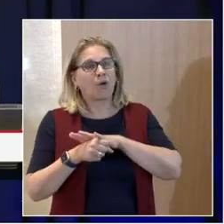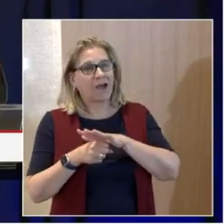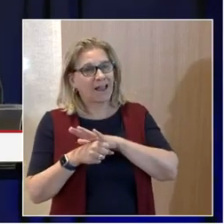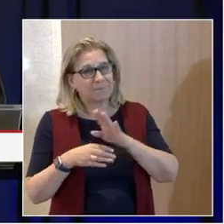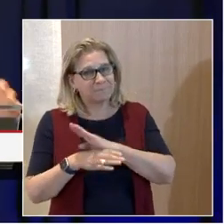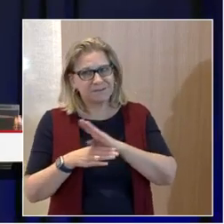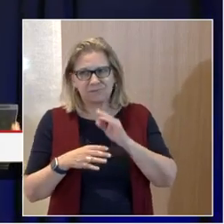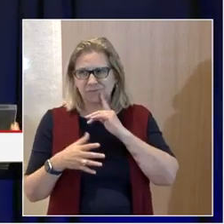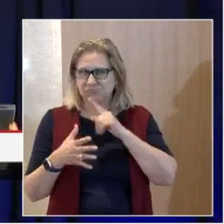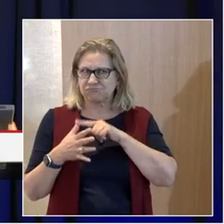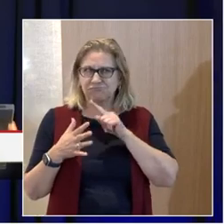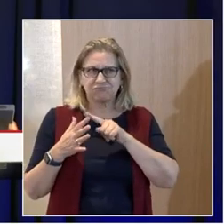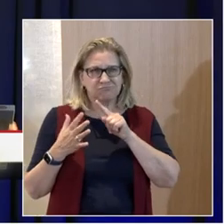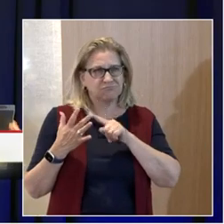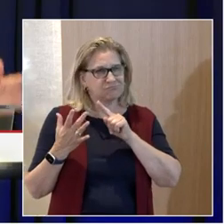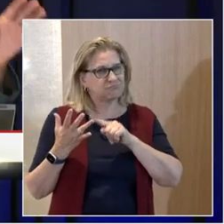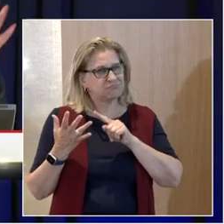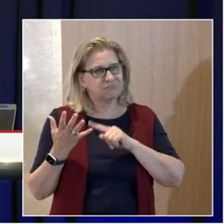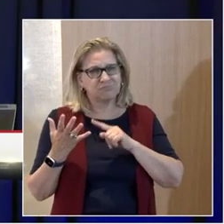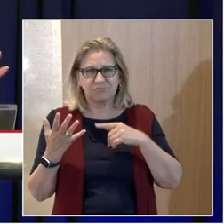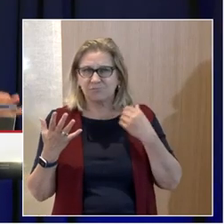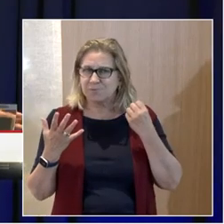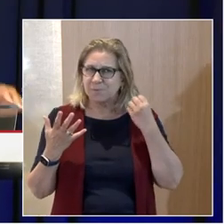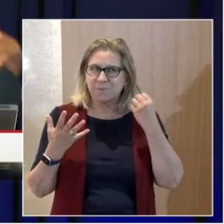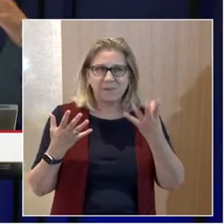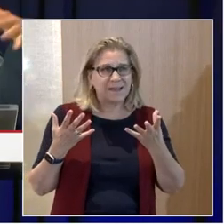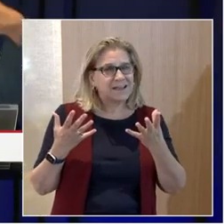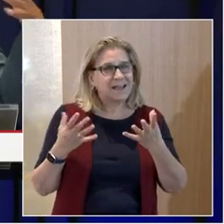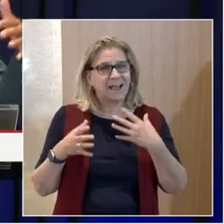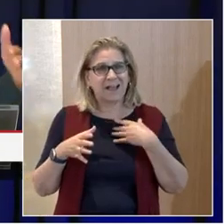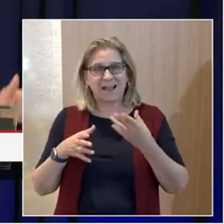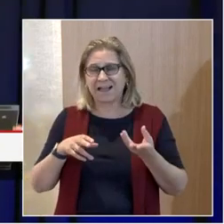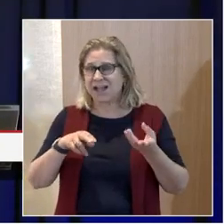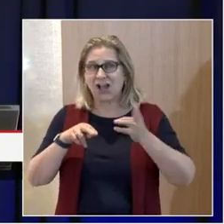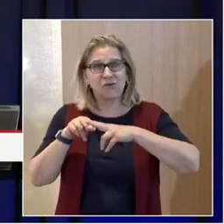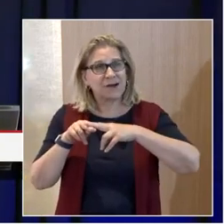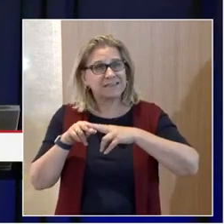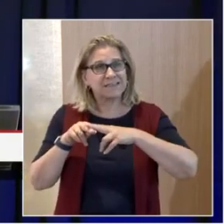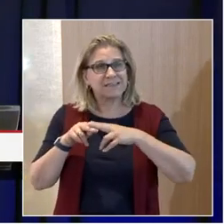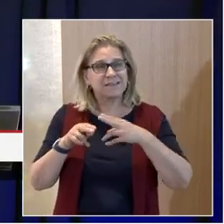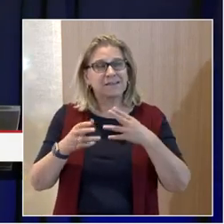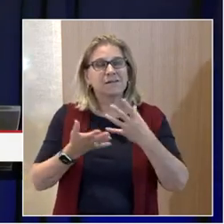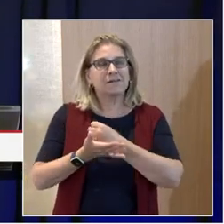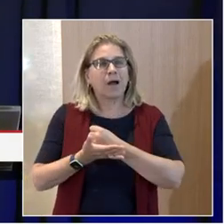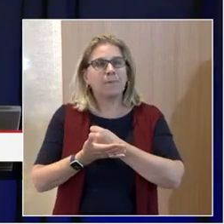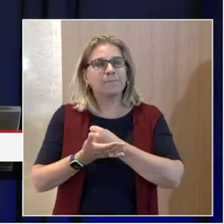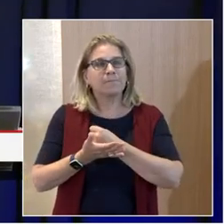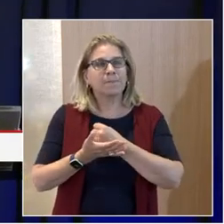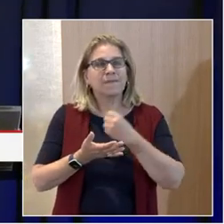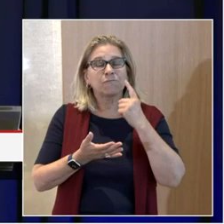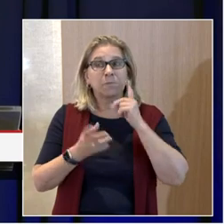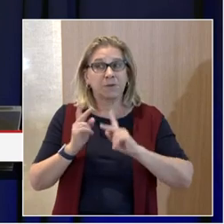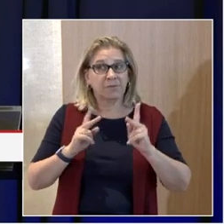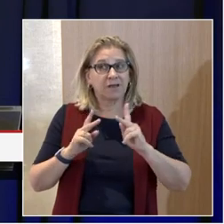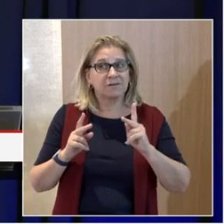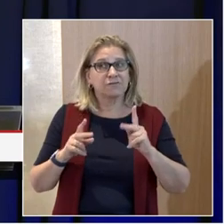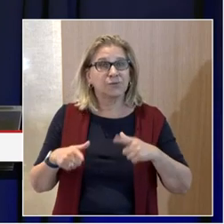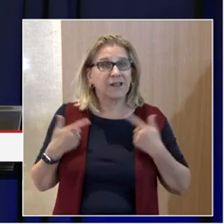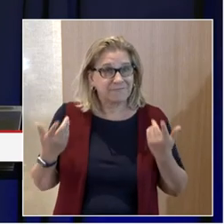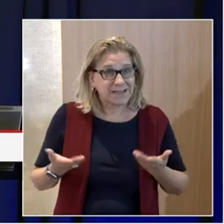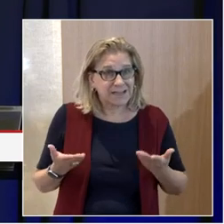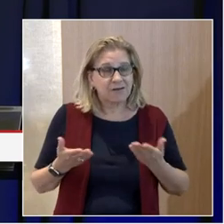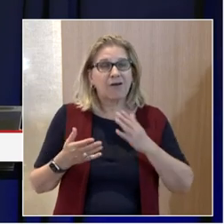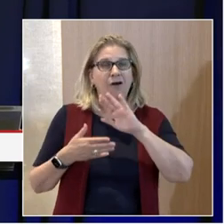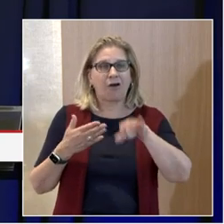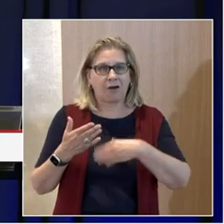and improving the household income of black Washingtonians. All of those things make for a more vibrant, more